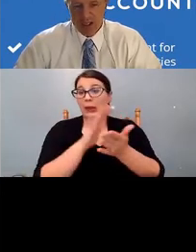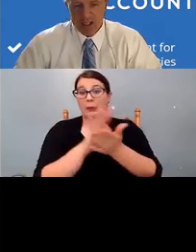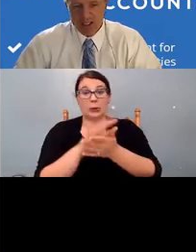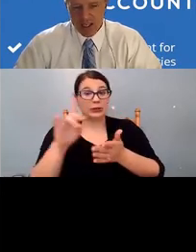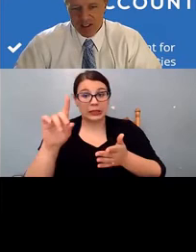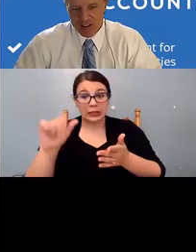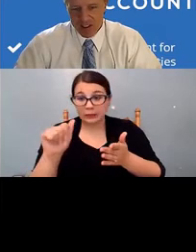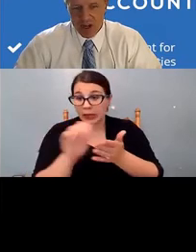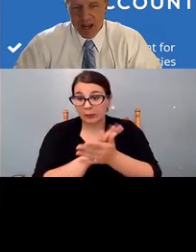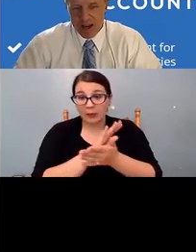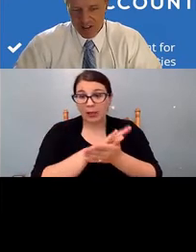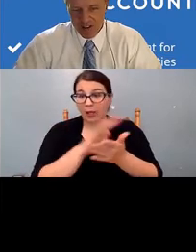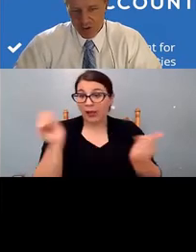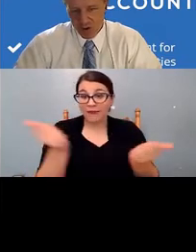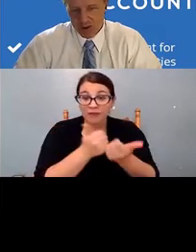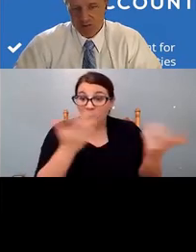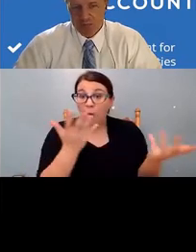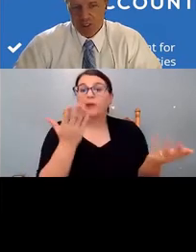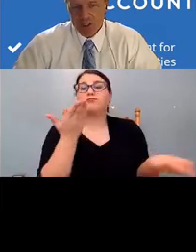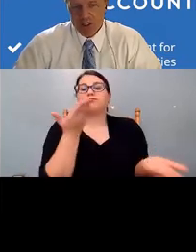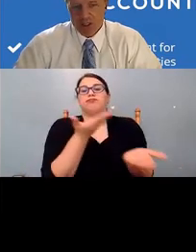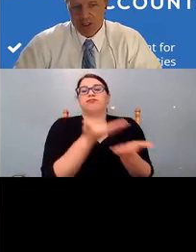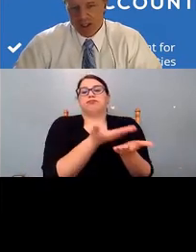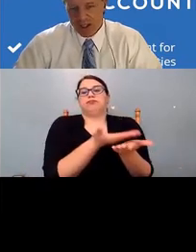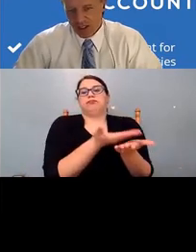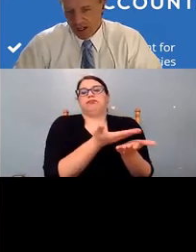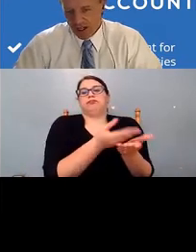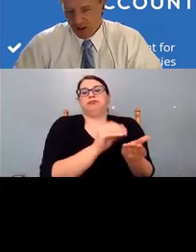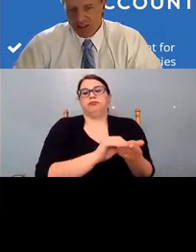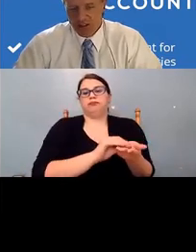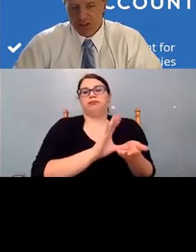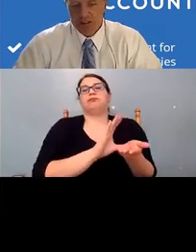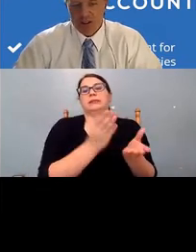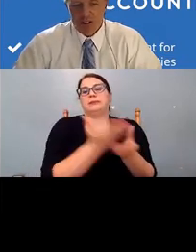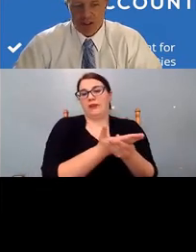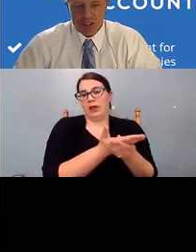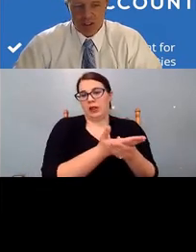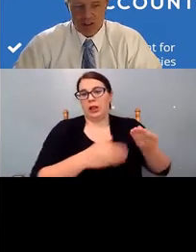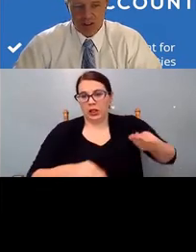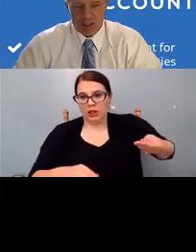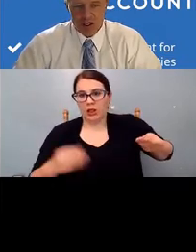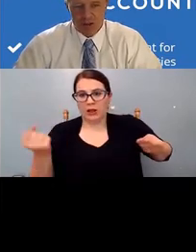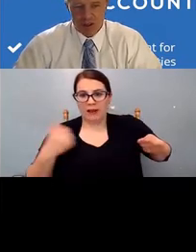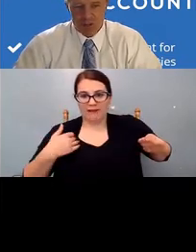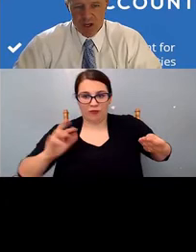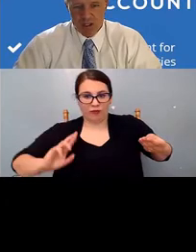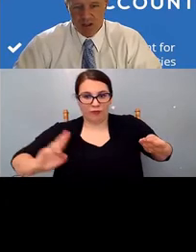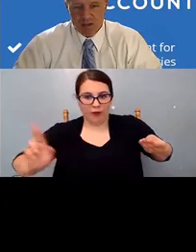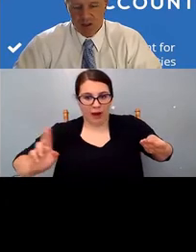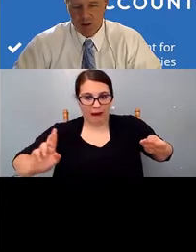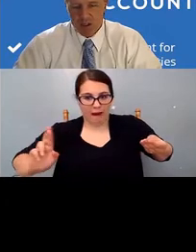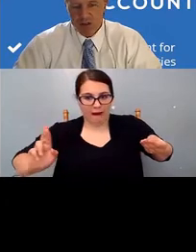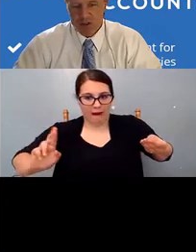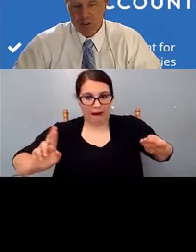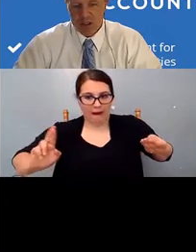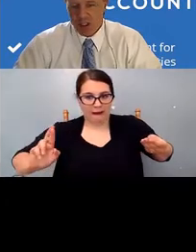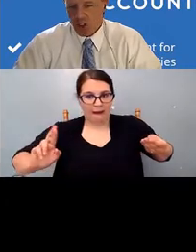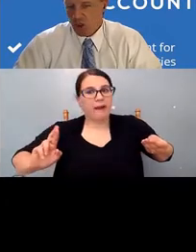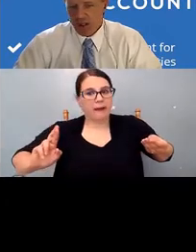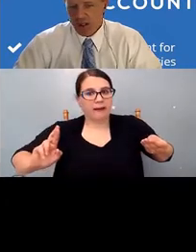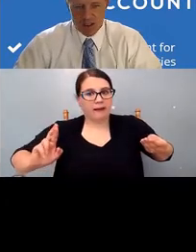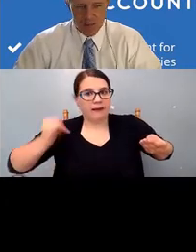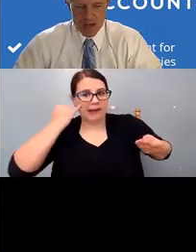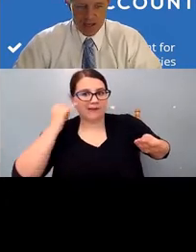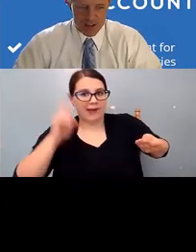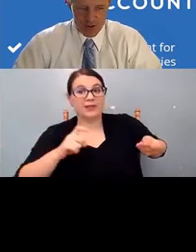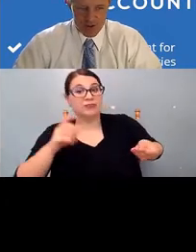yourself in case it's ever asked for. Again, the IRS currently is the governing body at the federal level. They